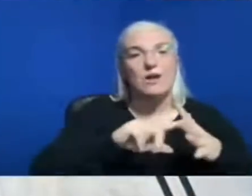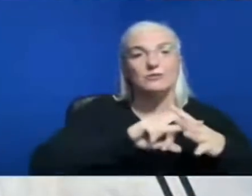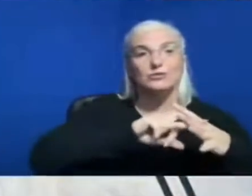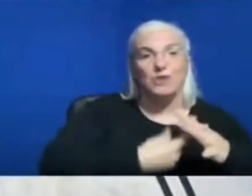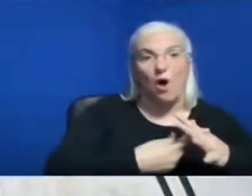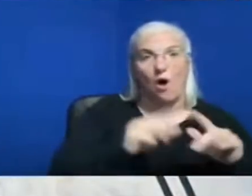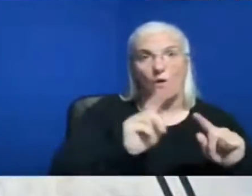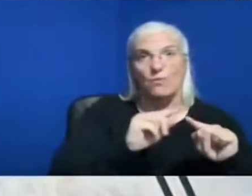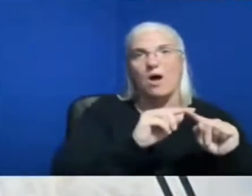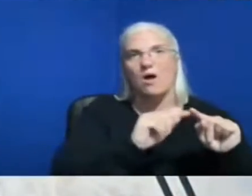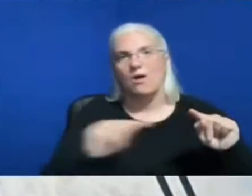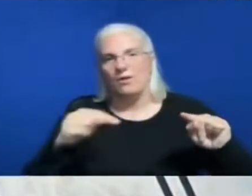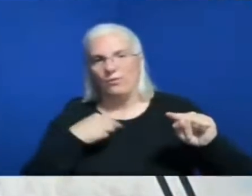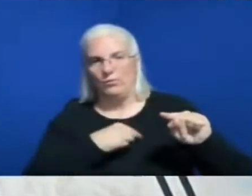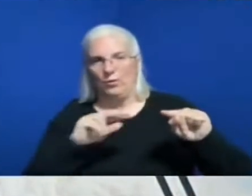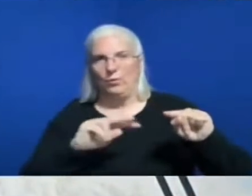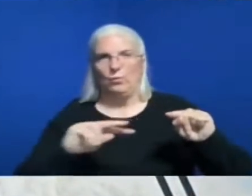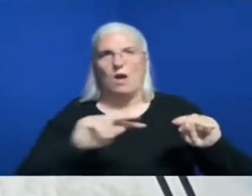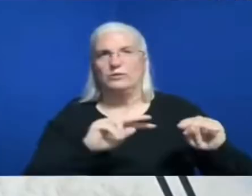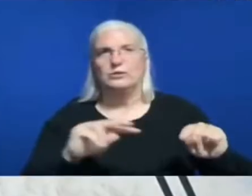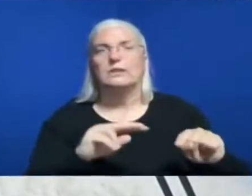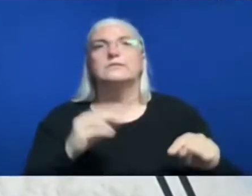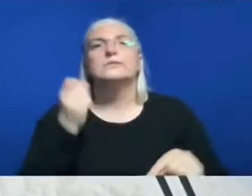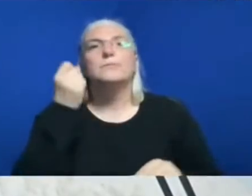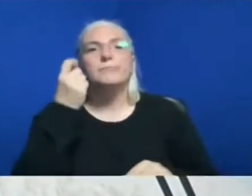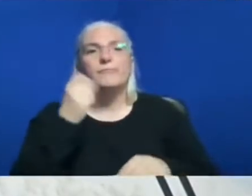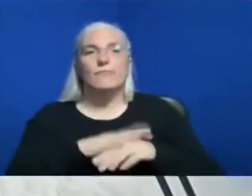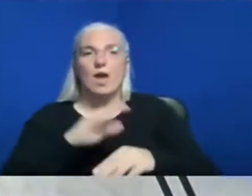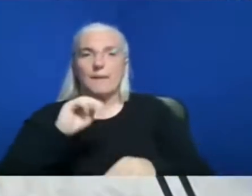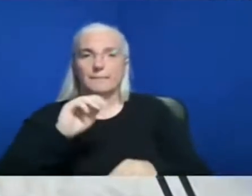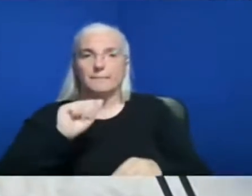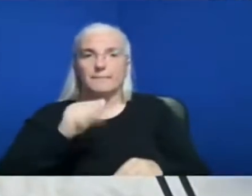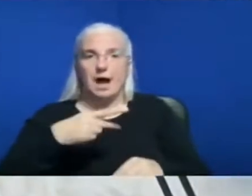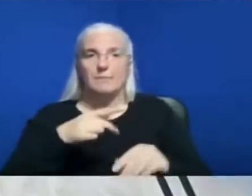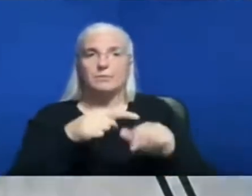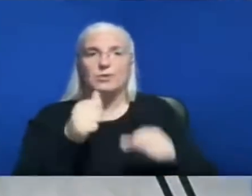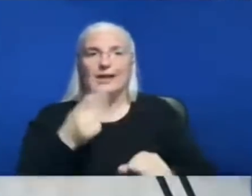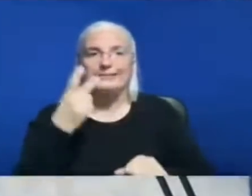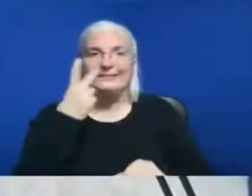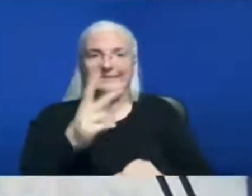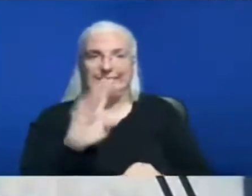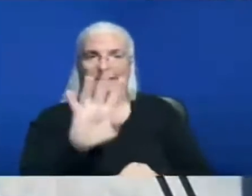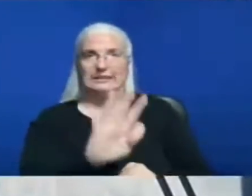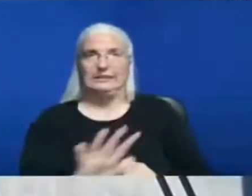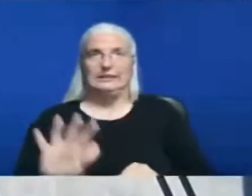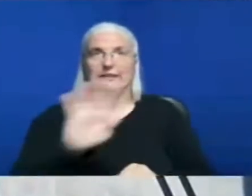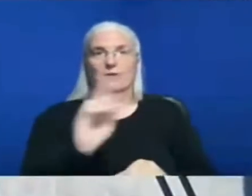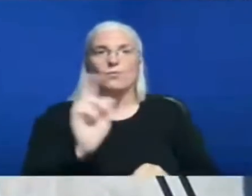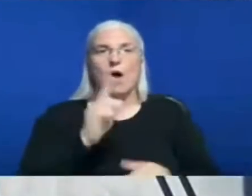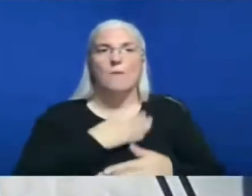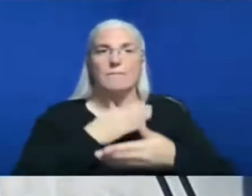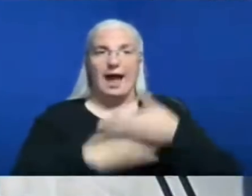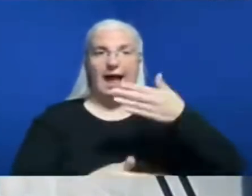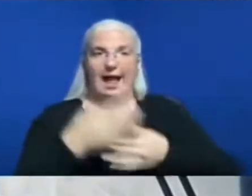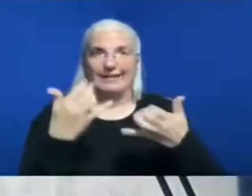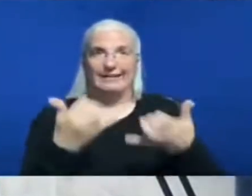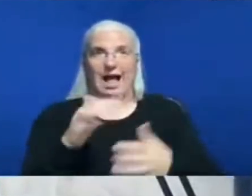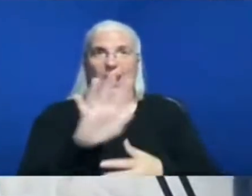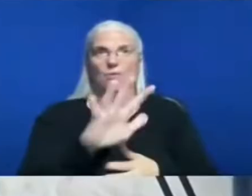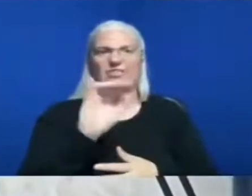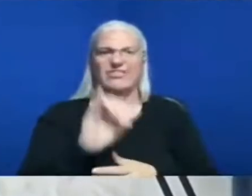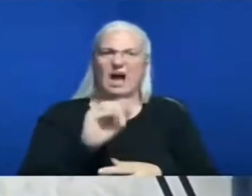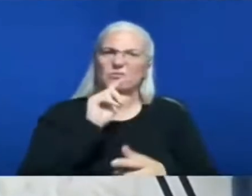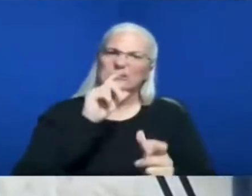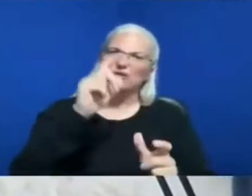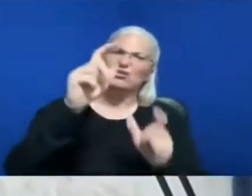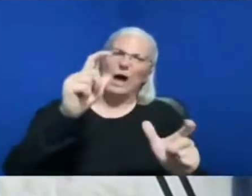map, we're diving into a much bigger picture here. And again, my hand represents such a large area that this area right here